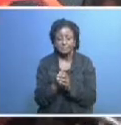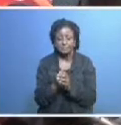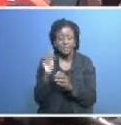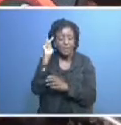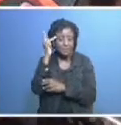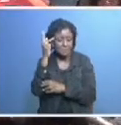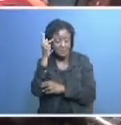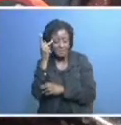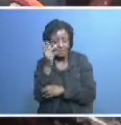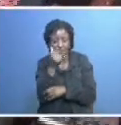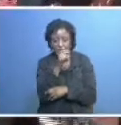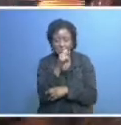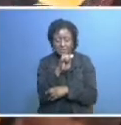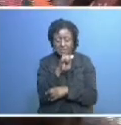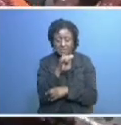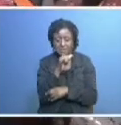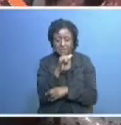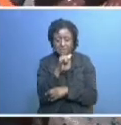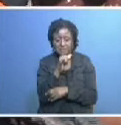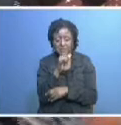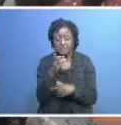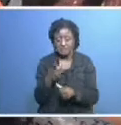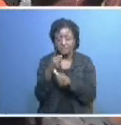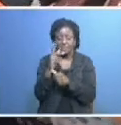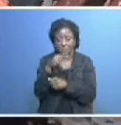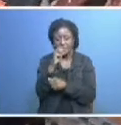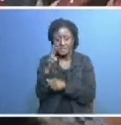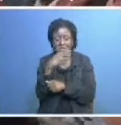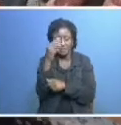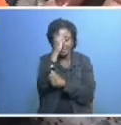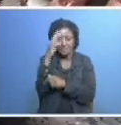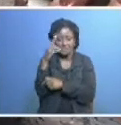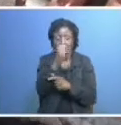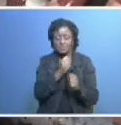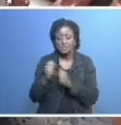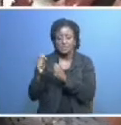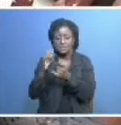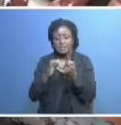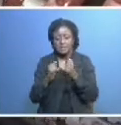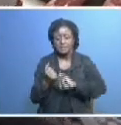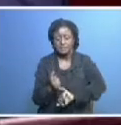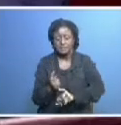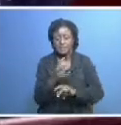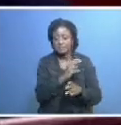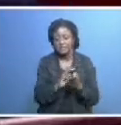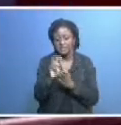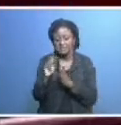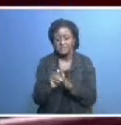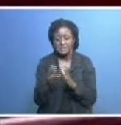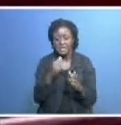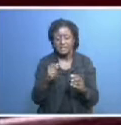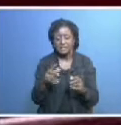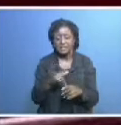Political nonsense. That, according to Deputy Prime Minister and Minister of Tourism, Investments and Aviation, the Honorable Chester Cooper, dismissing